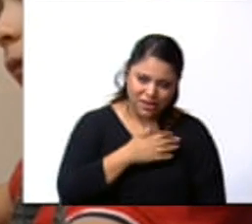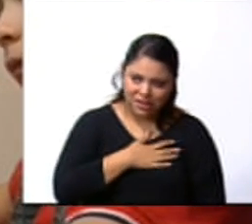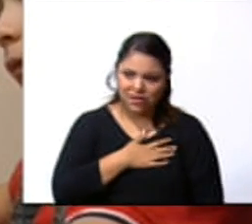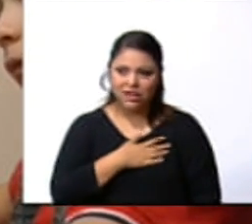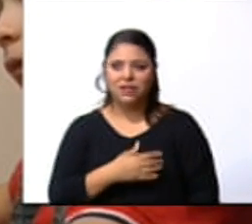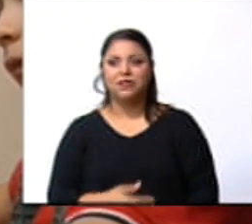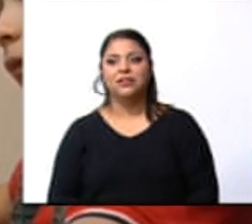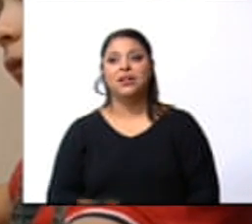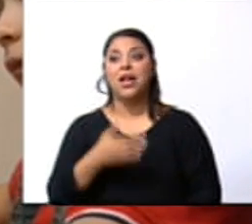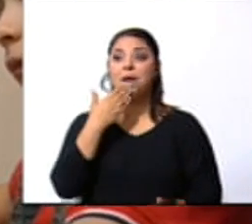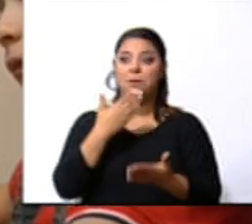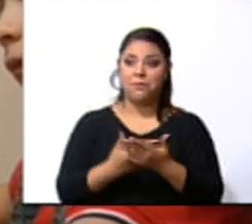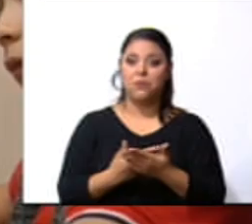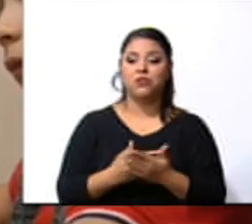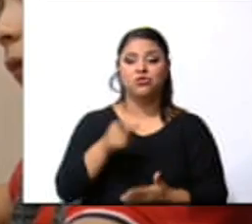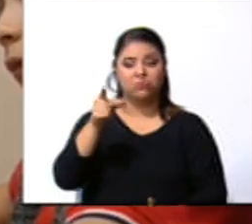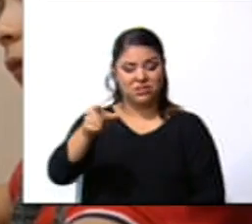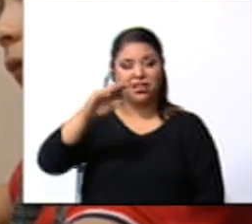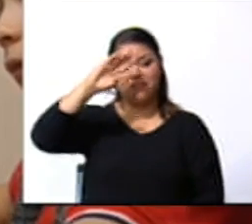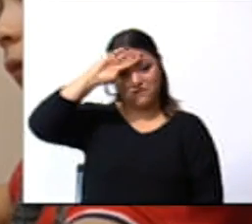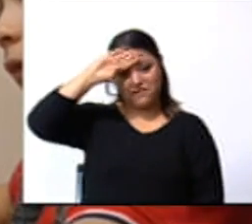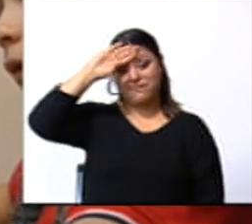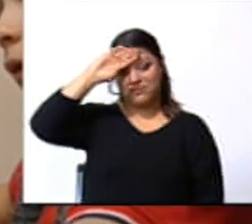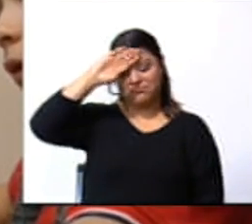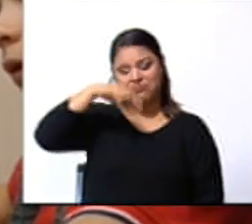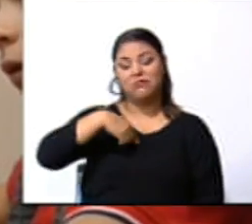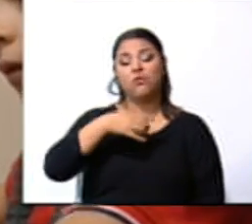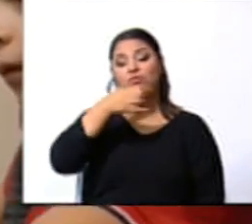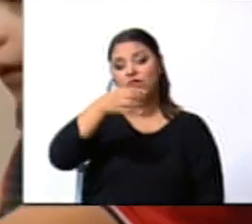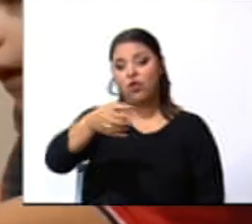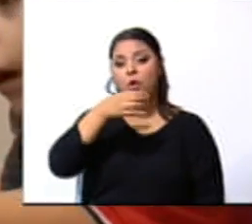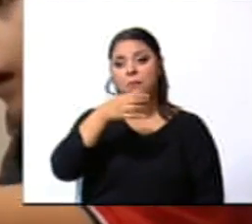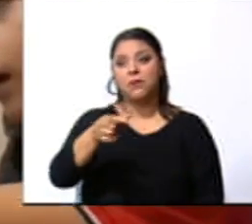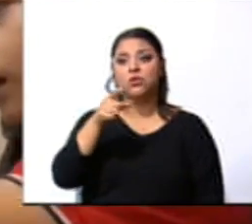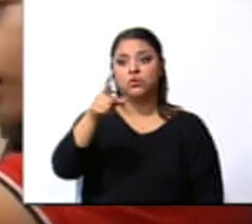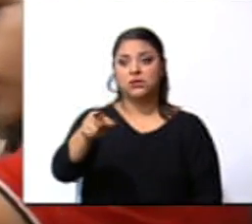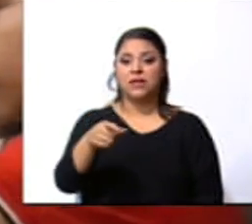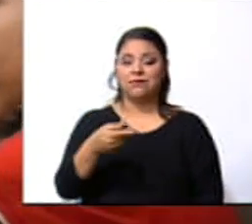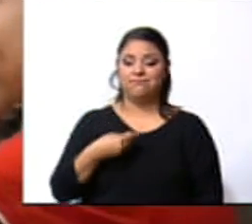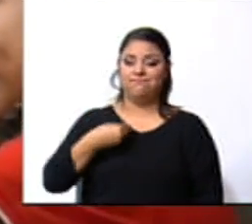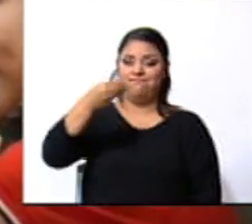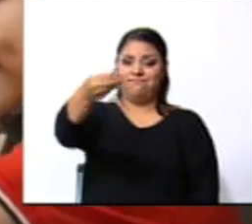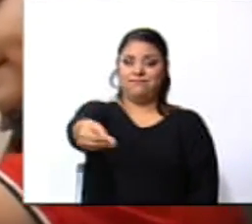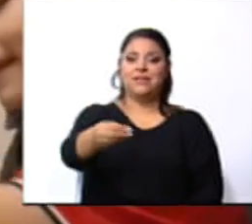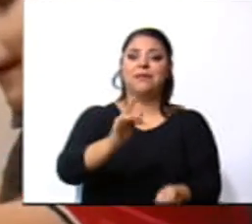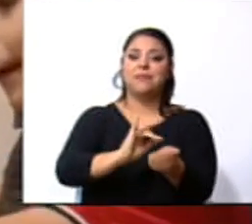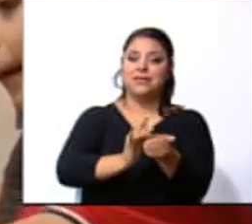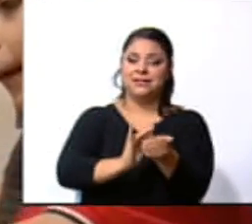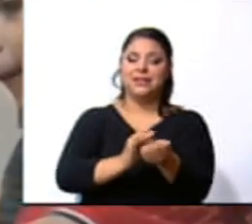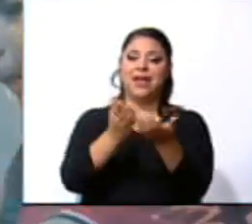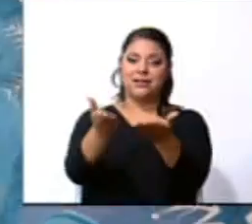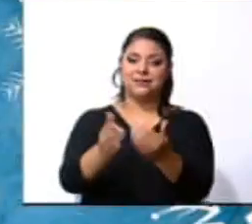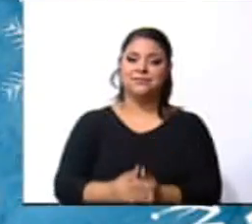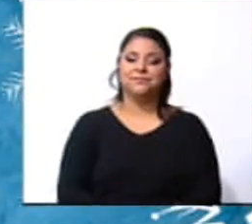Well, you have dengue fever. I recommend you should take this medicine.